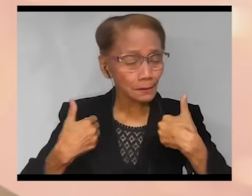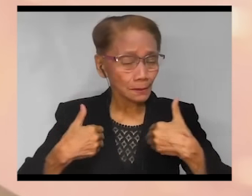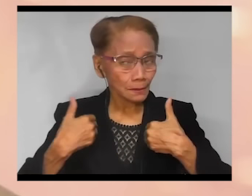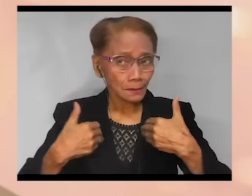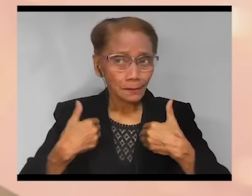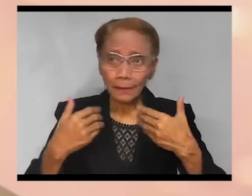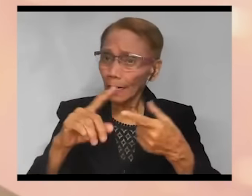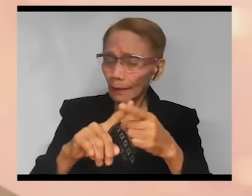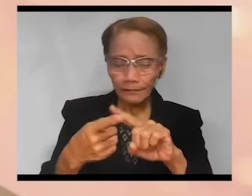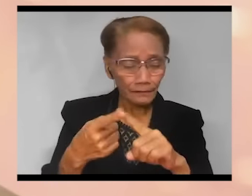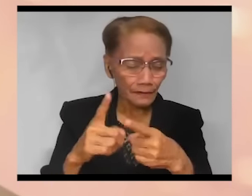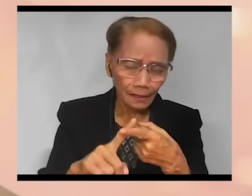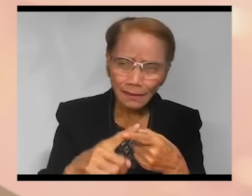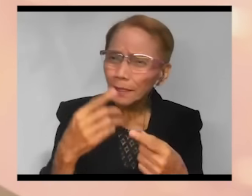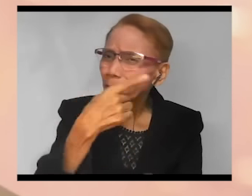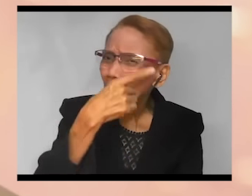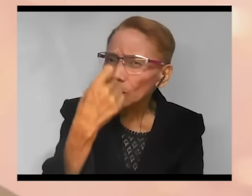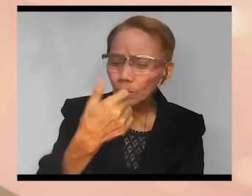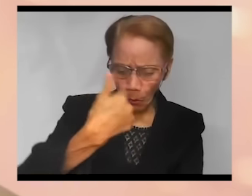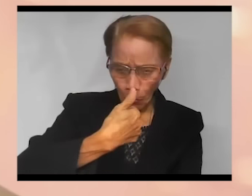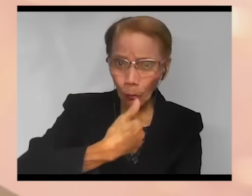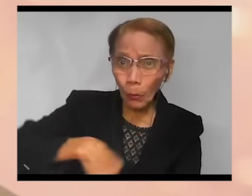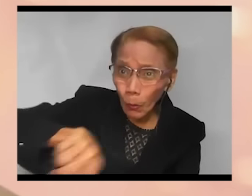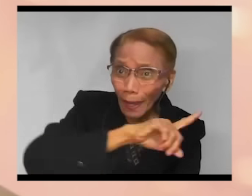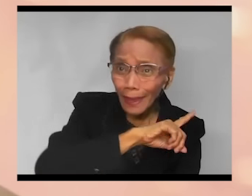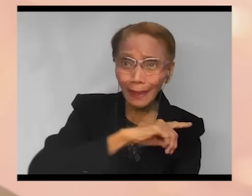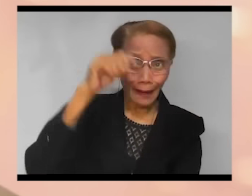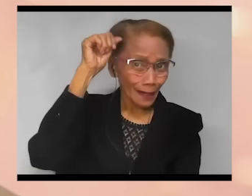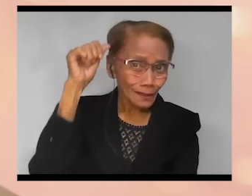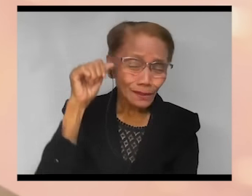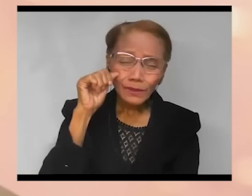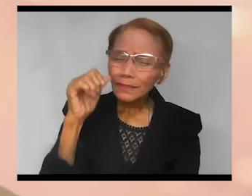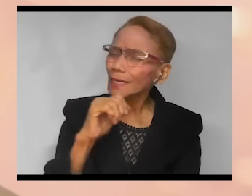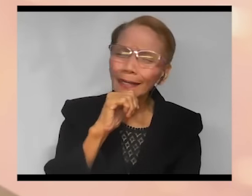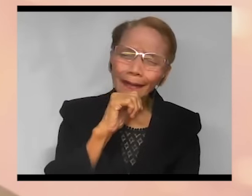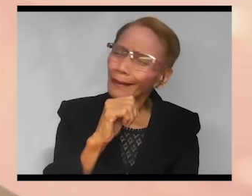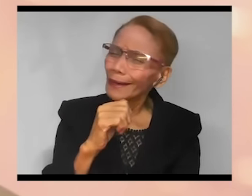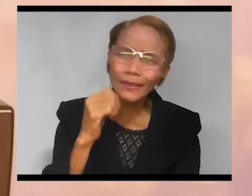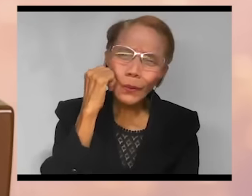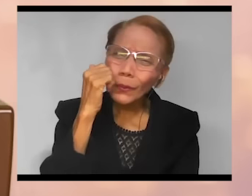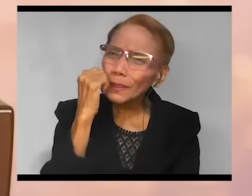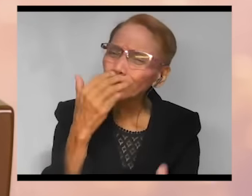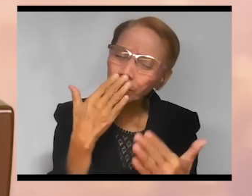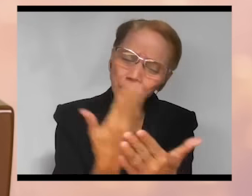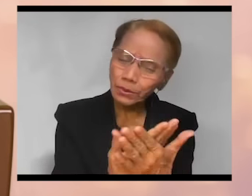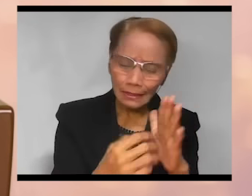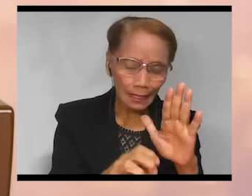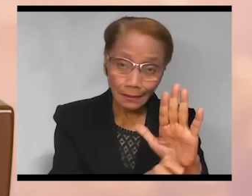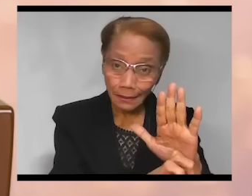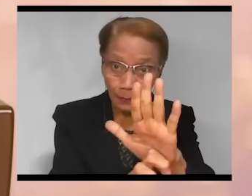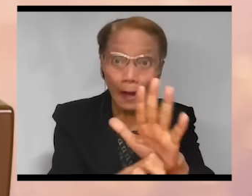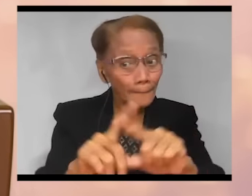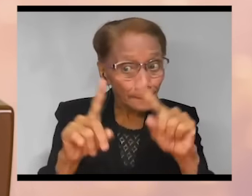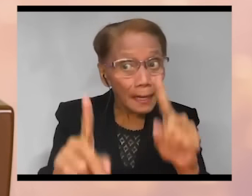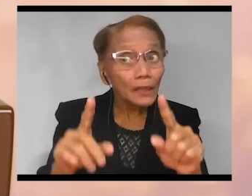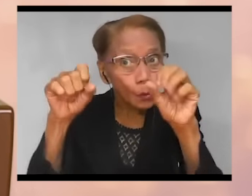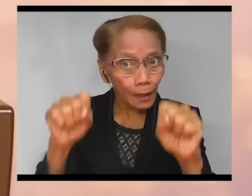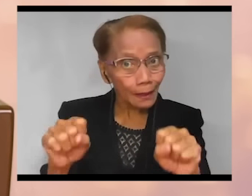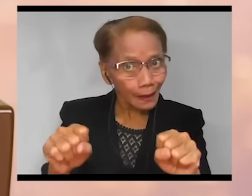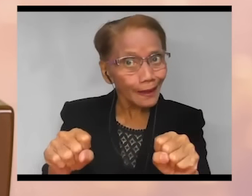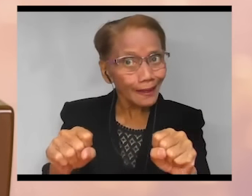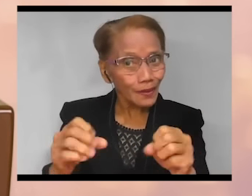sisters, because we adults are not always good examples. But we can offer the best